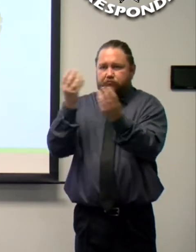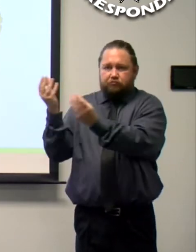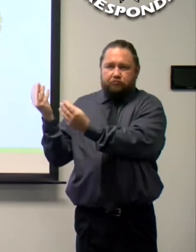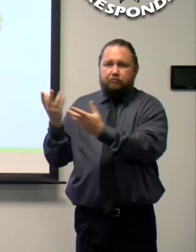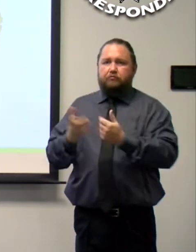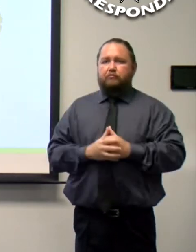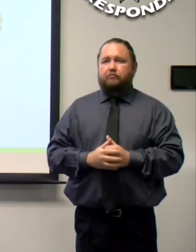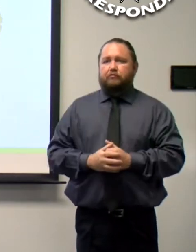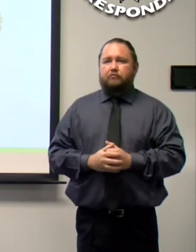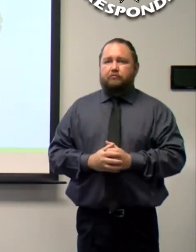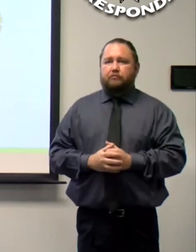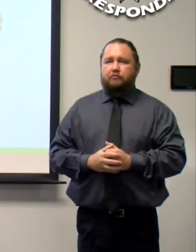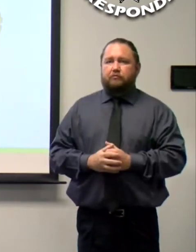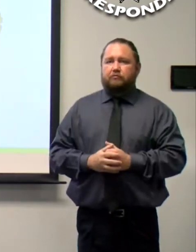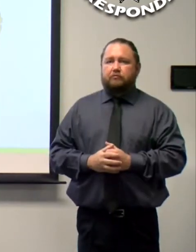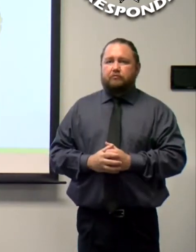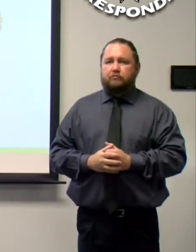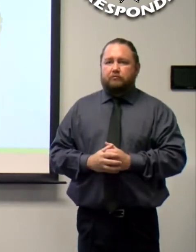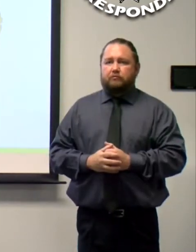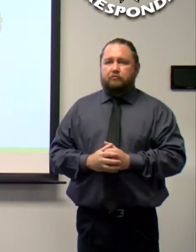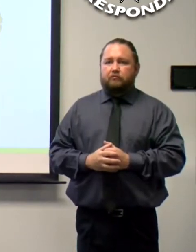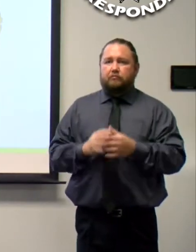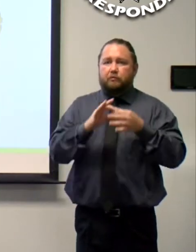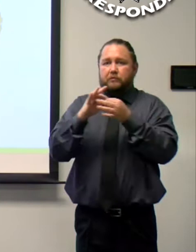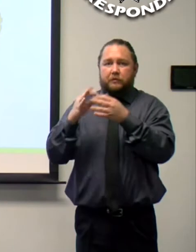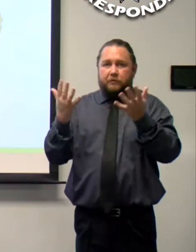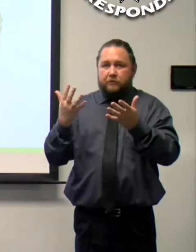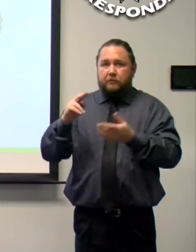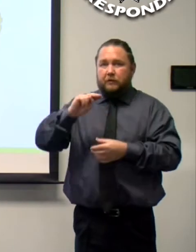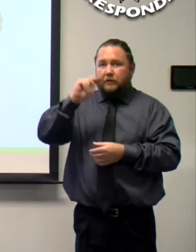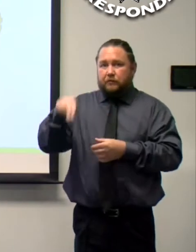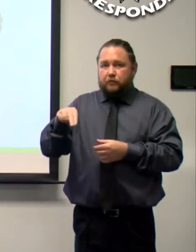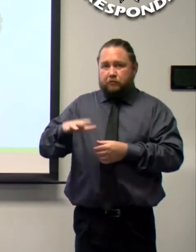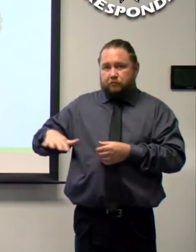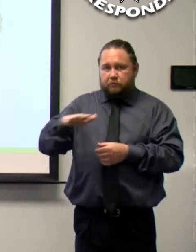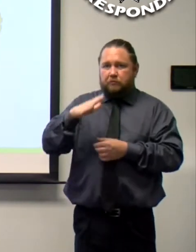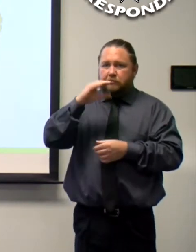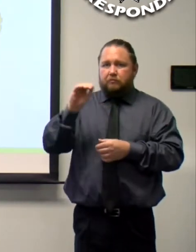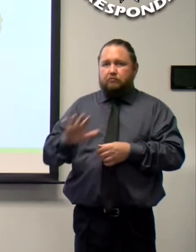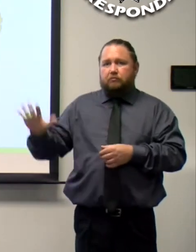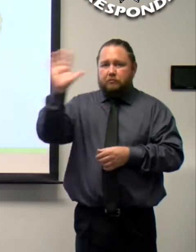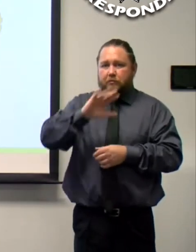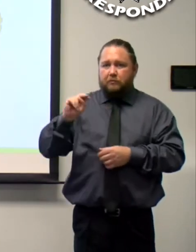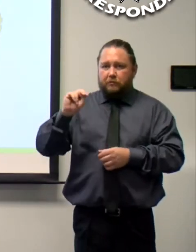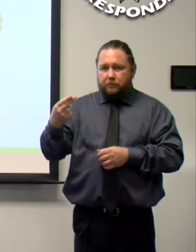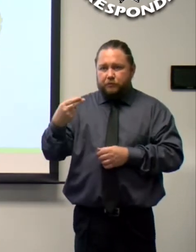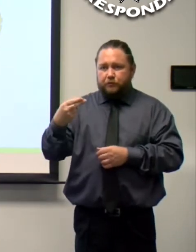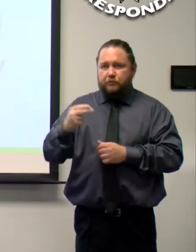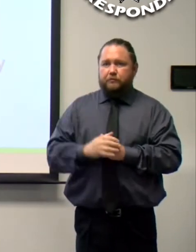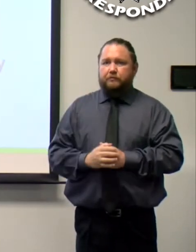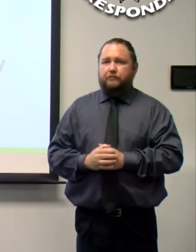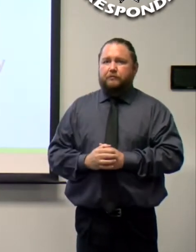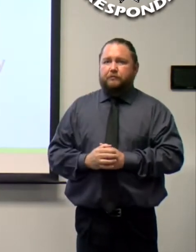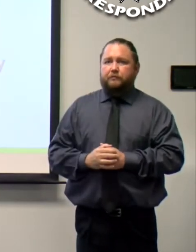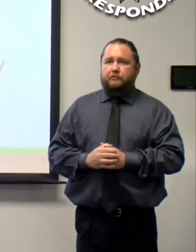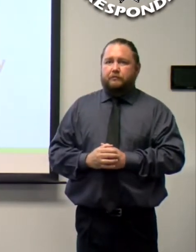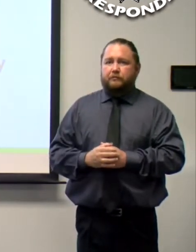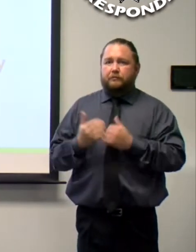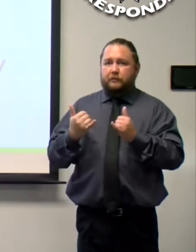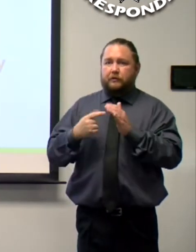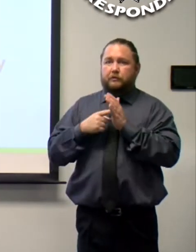also in our state of New Hampshire. So right now, I'm going to show you our first